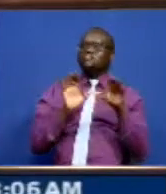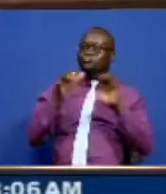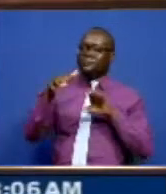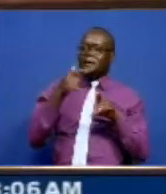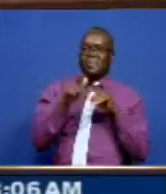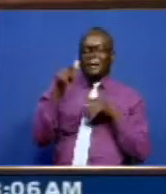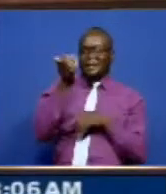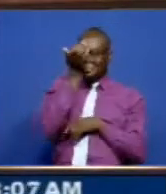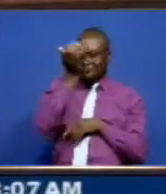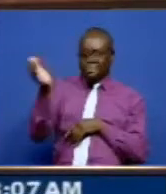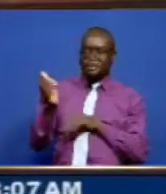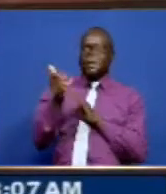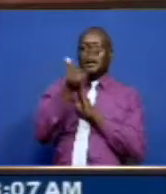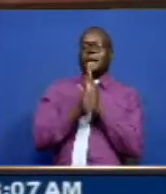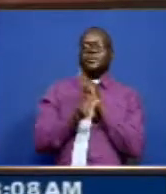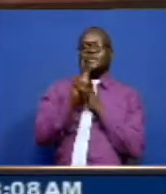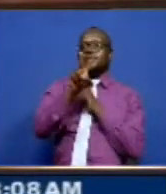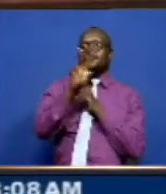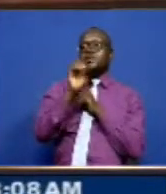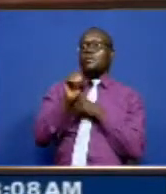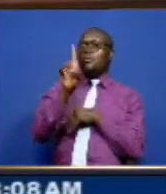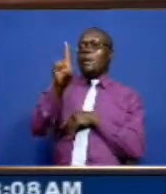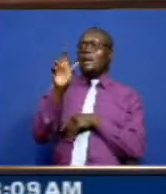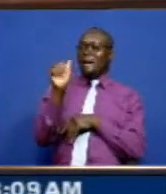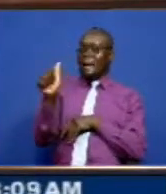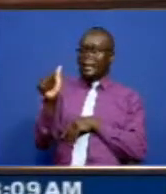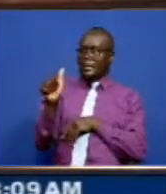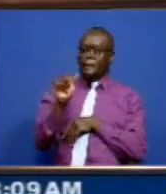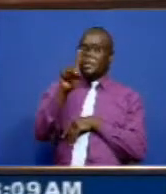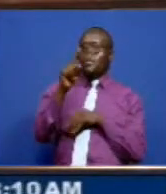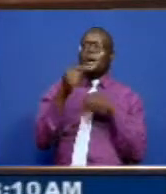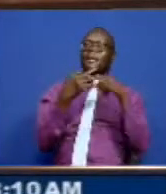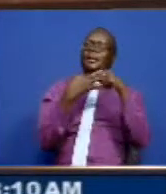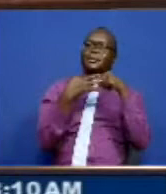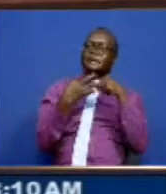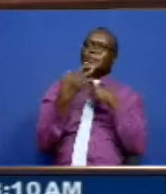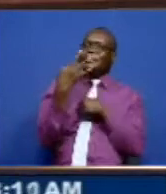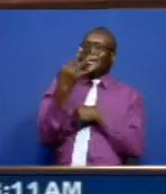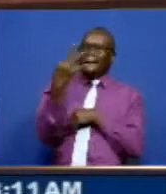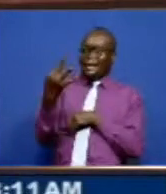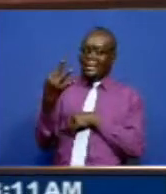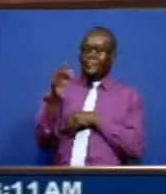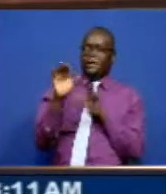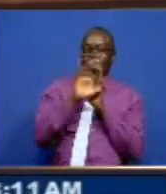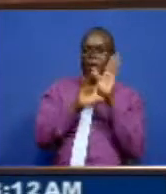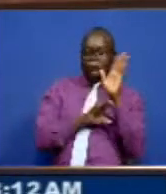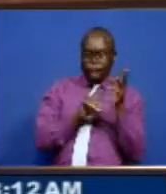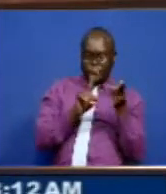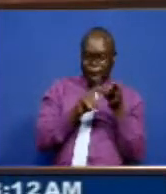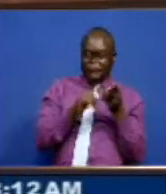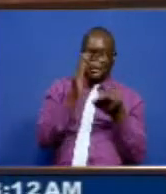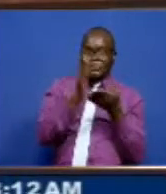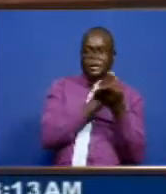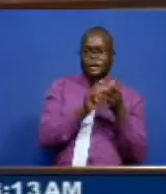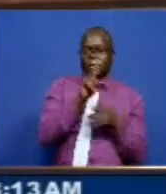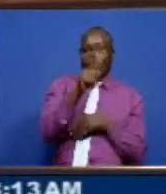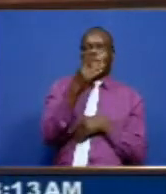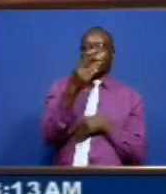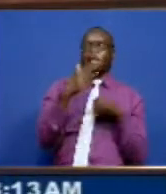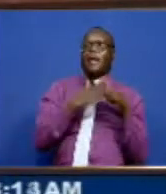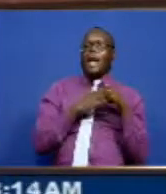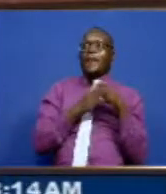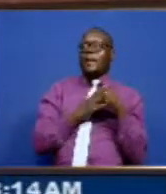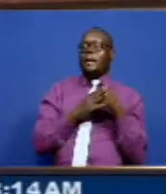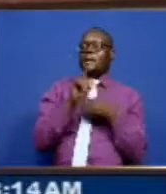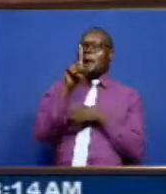disregard of Articles 201A, 183.3 of the Constitution and Section 149